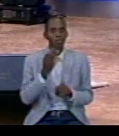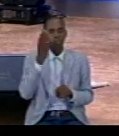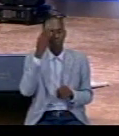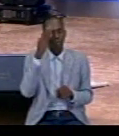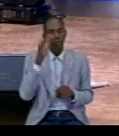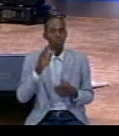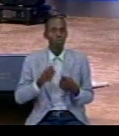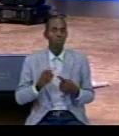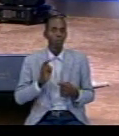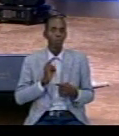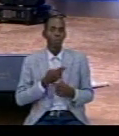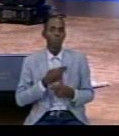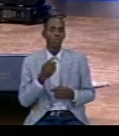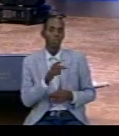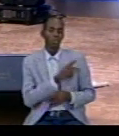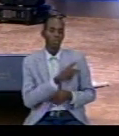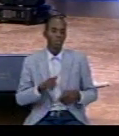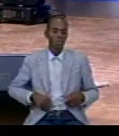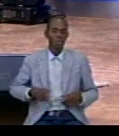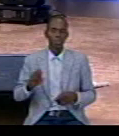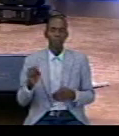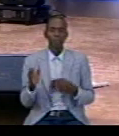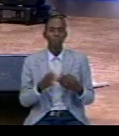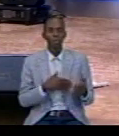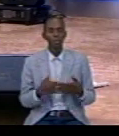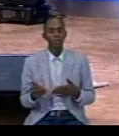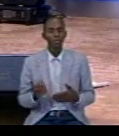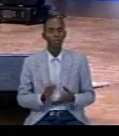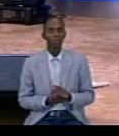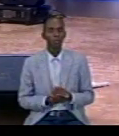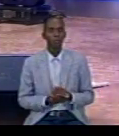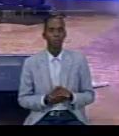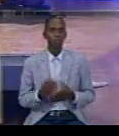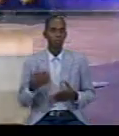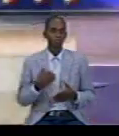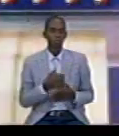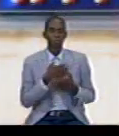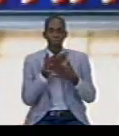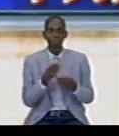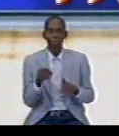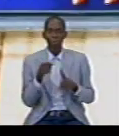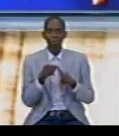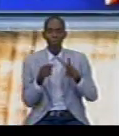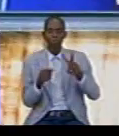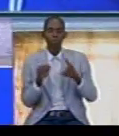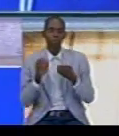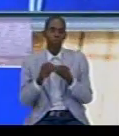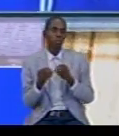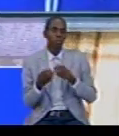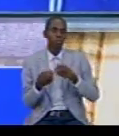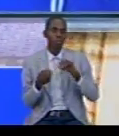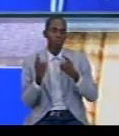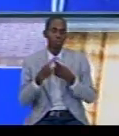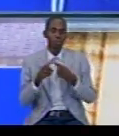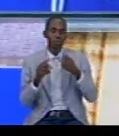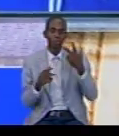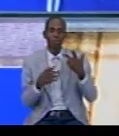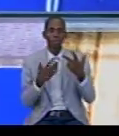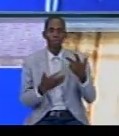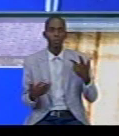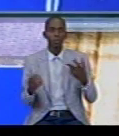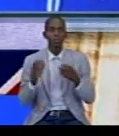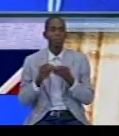known unto us the king's matter. We're dividing this into three parts. Number one,